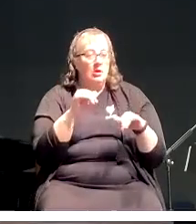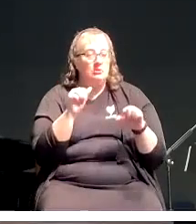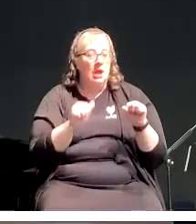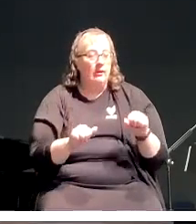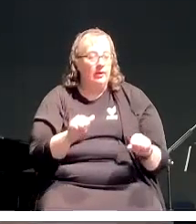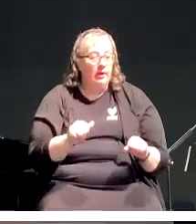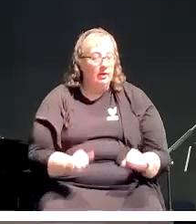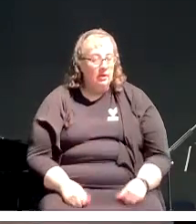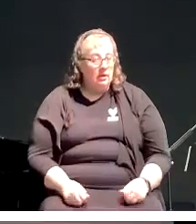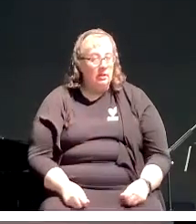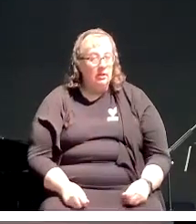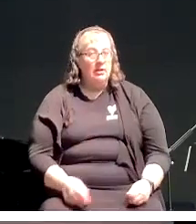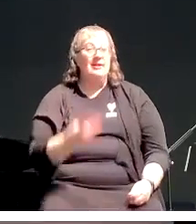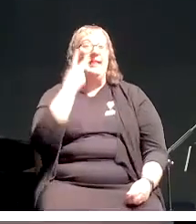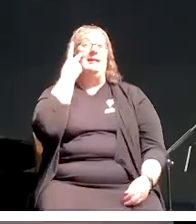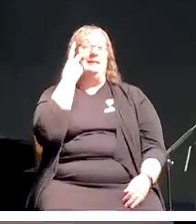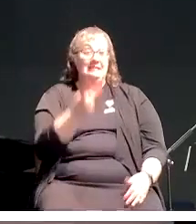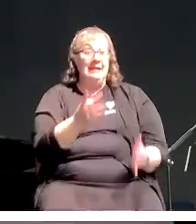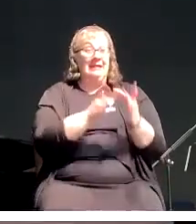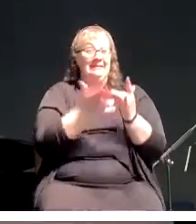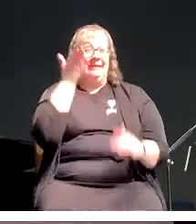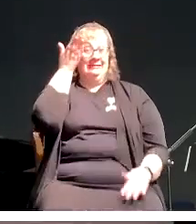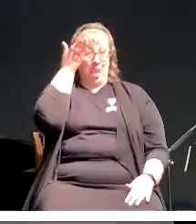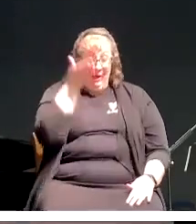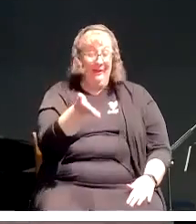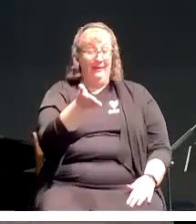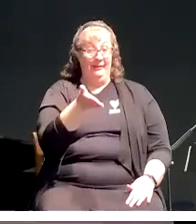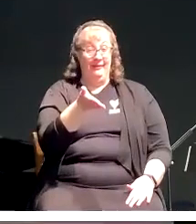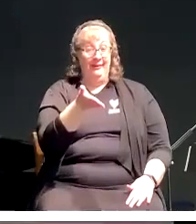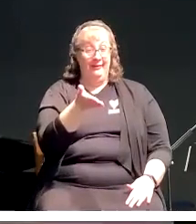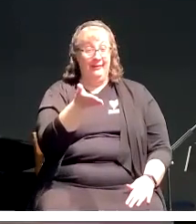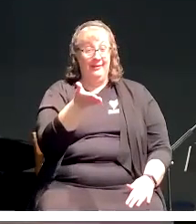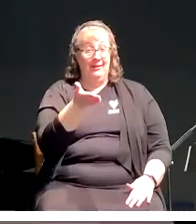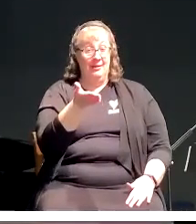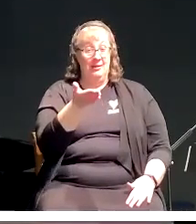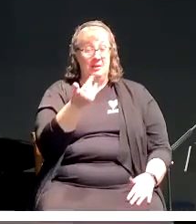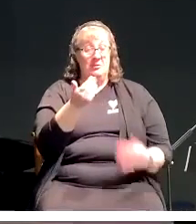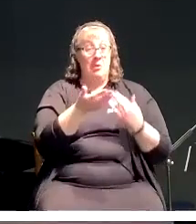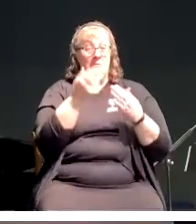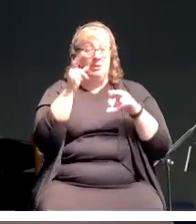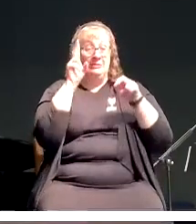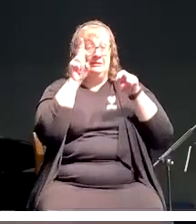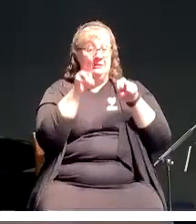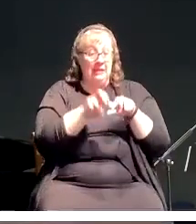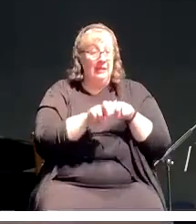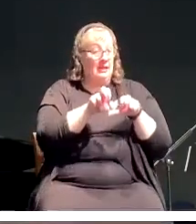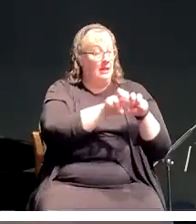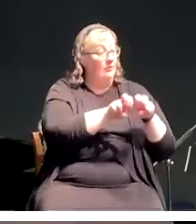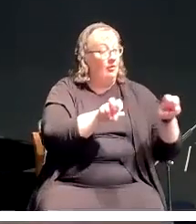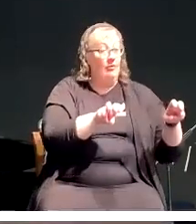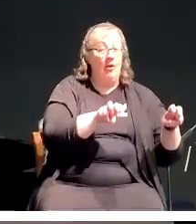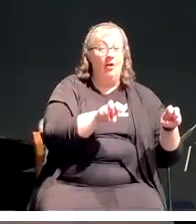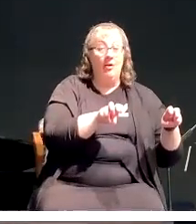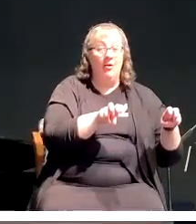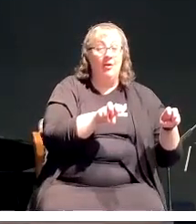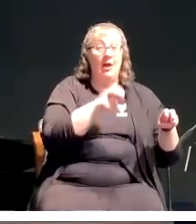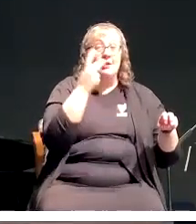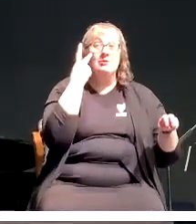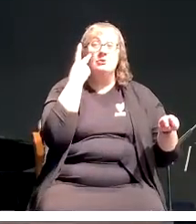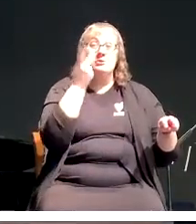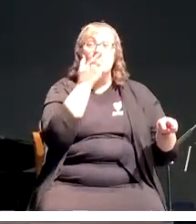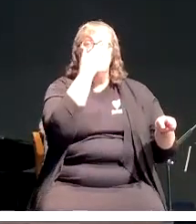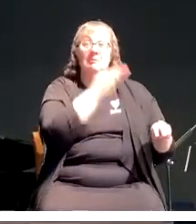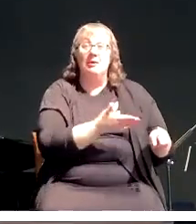doubted. They see Jesus right in front of them. It's almost like he would be sitting right there in the front row. It's as you see